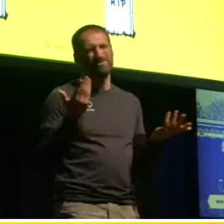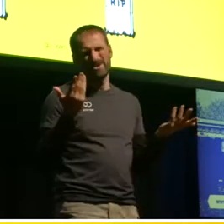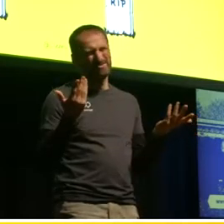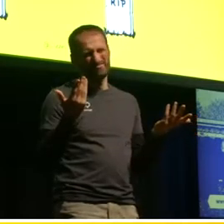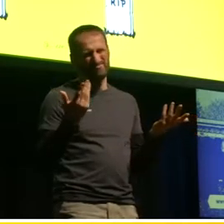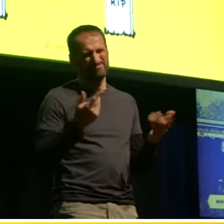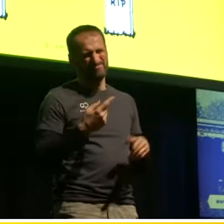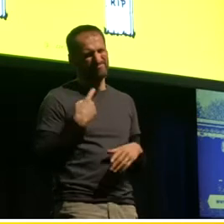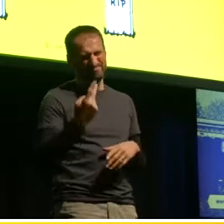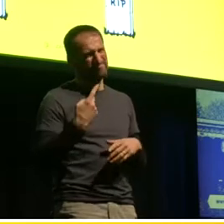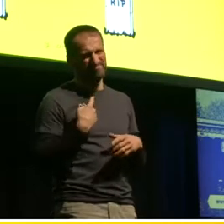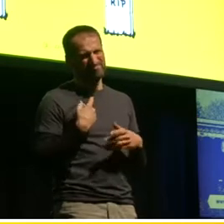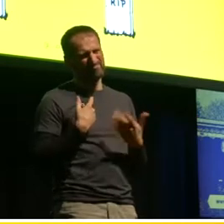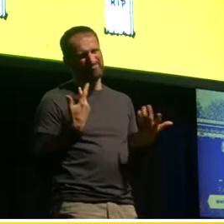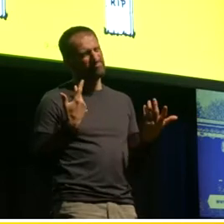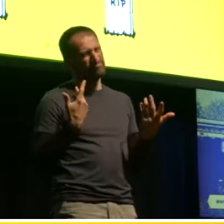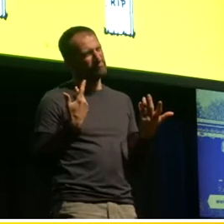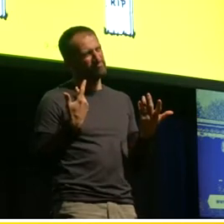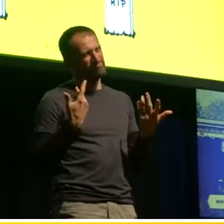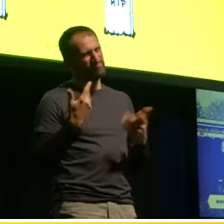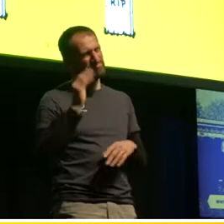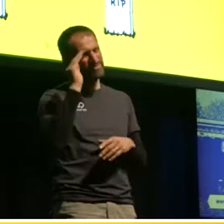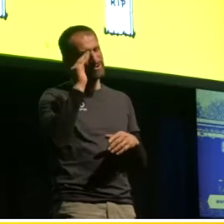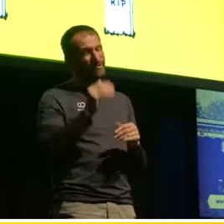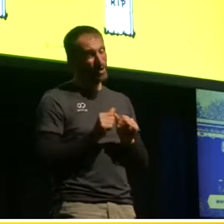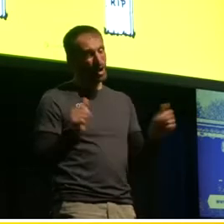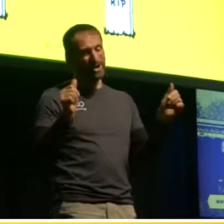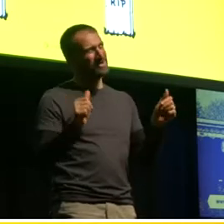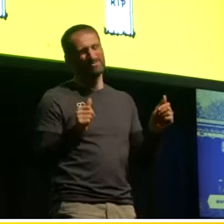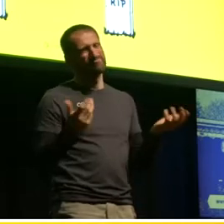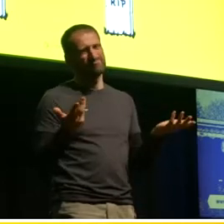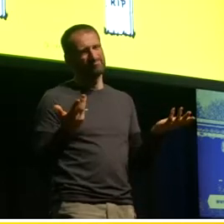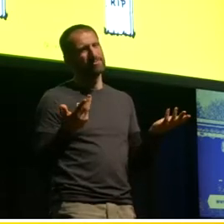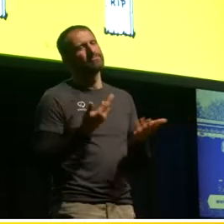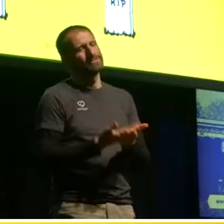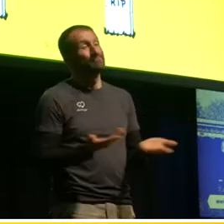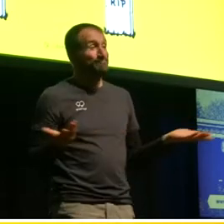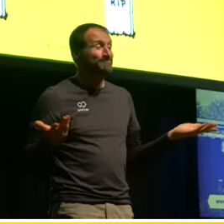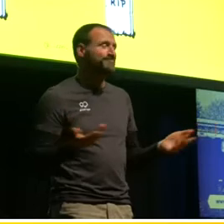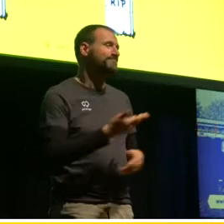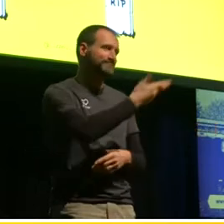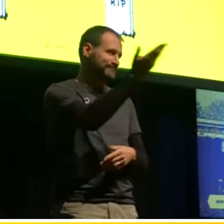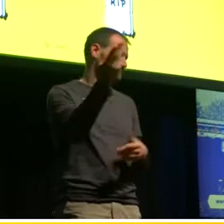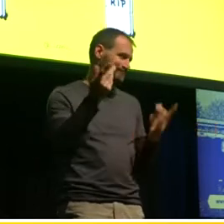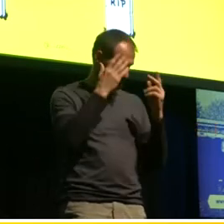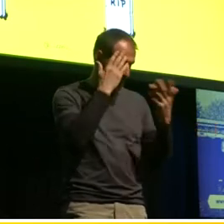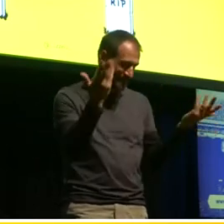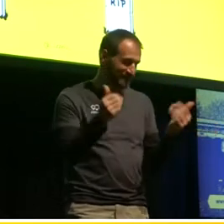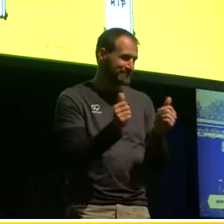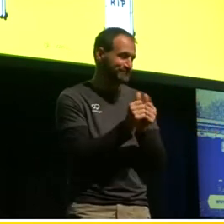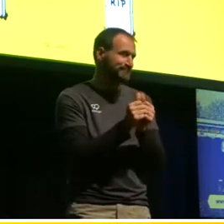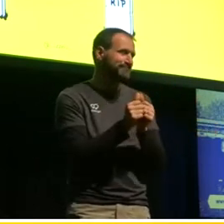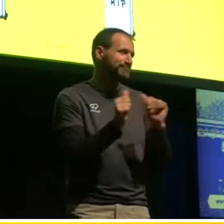us happy anymore. So I had to do what many people do when they break up. I got